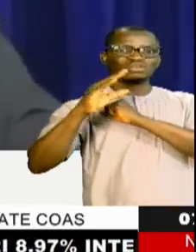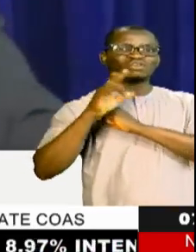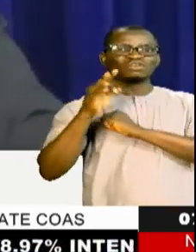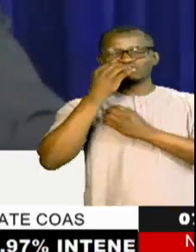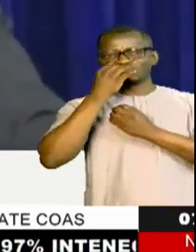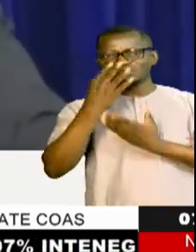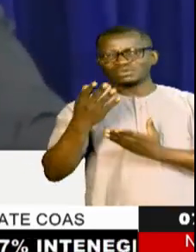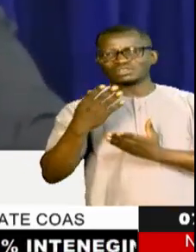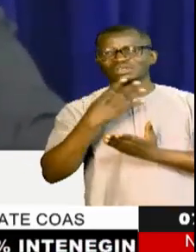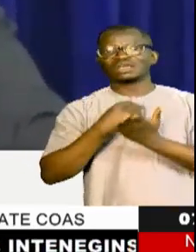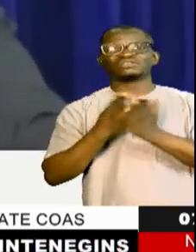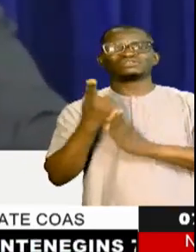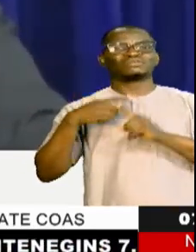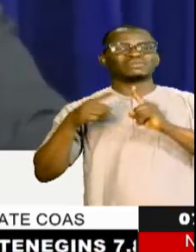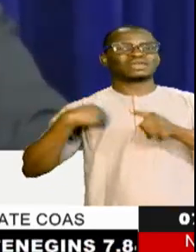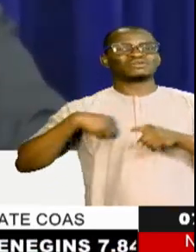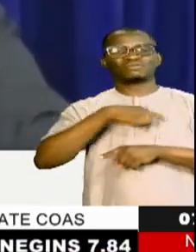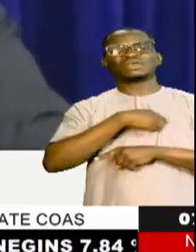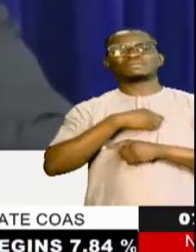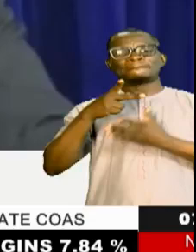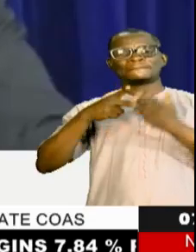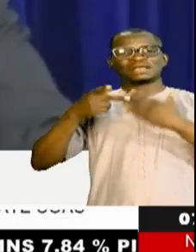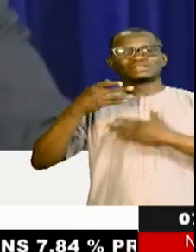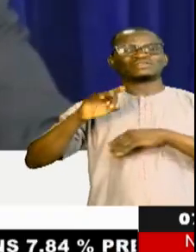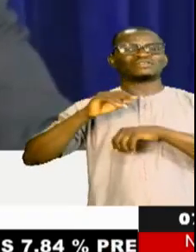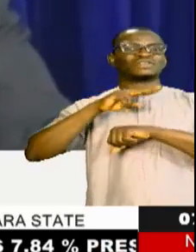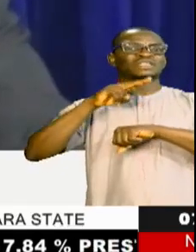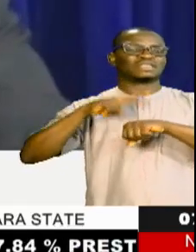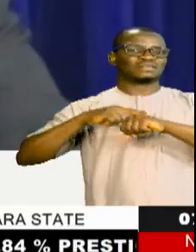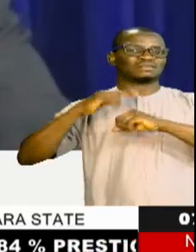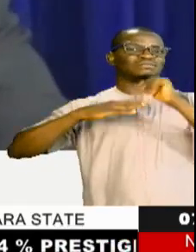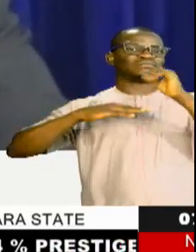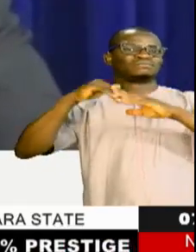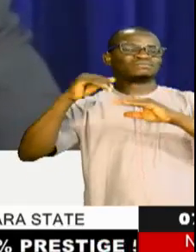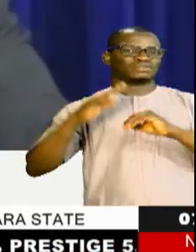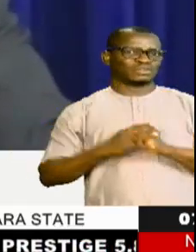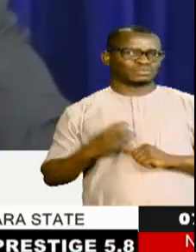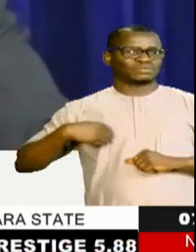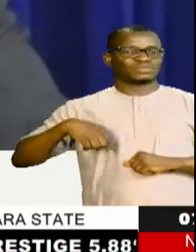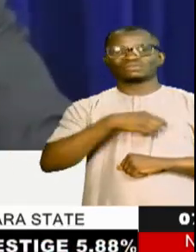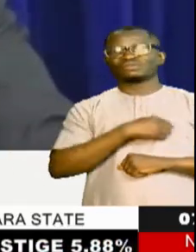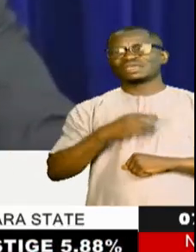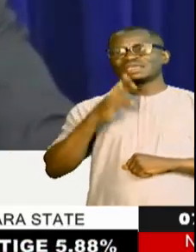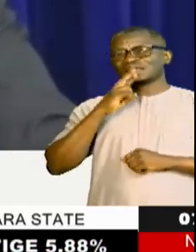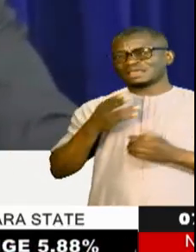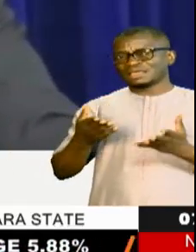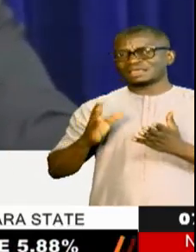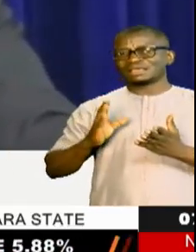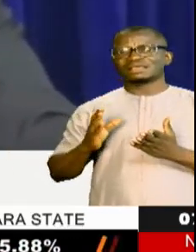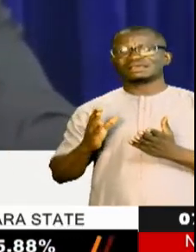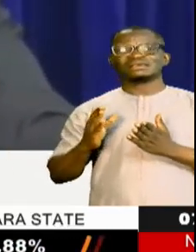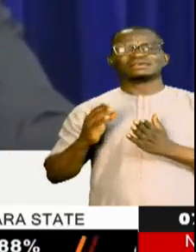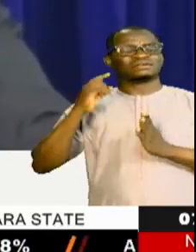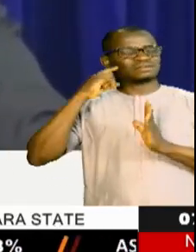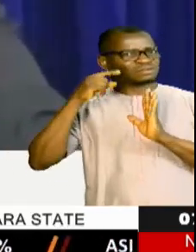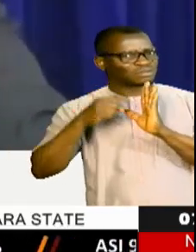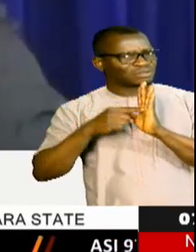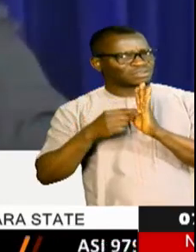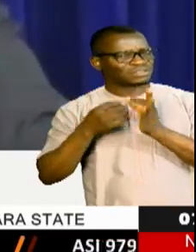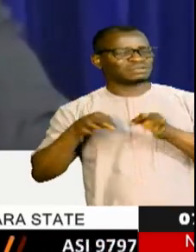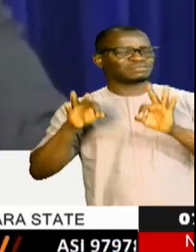but also stakeholders in our nation's development. We are here because we recognize the critical role that both